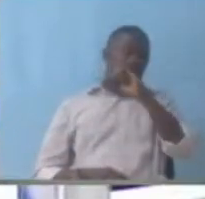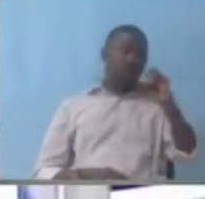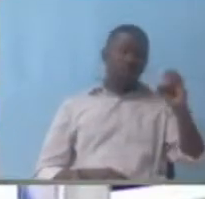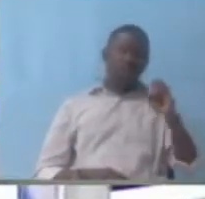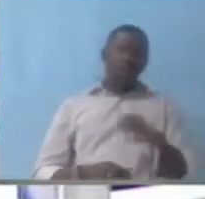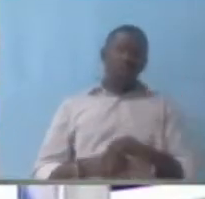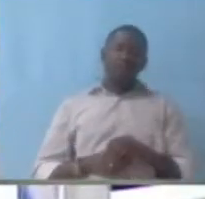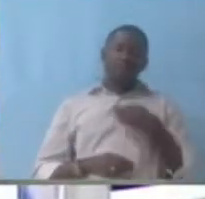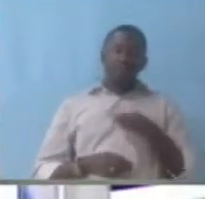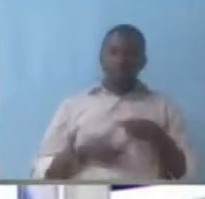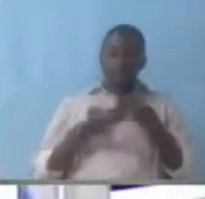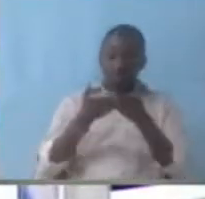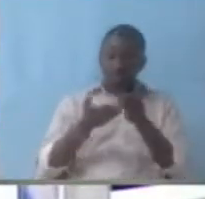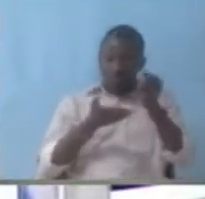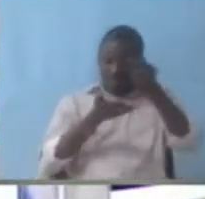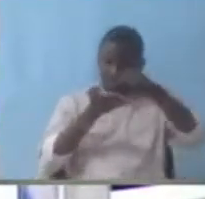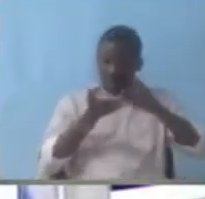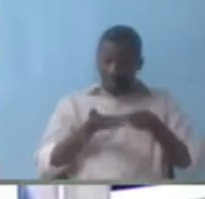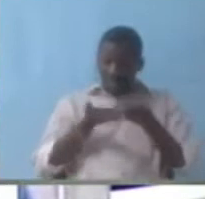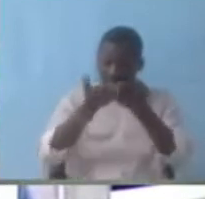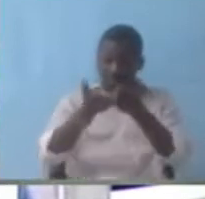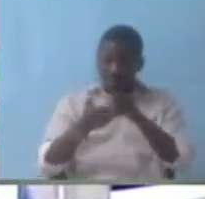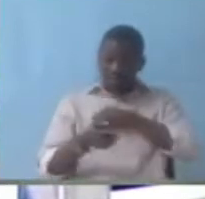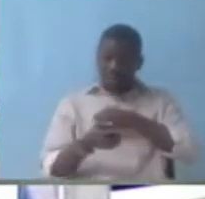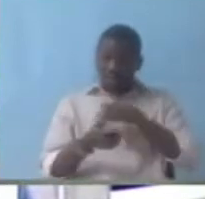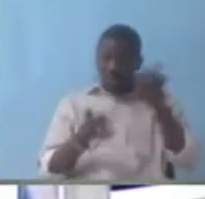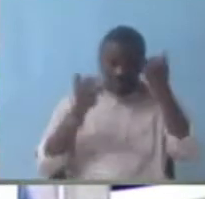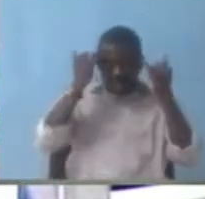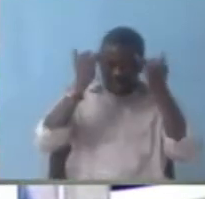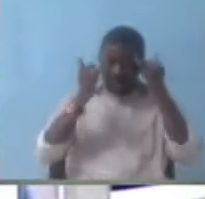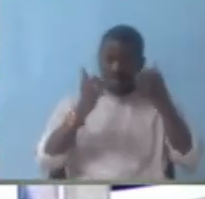which they presented to you, for example? Ni fansu miro na la safero ba yeme. They had so